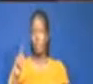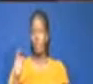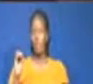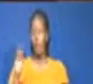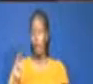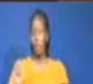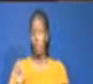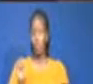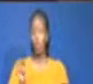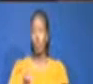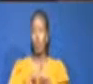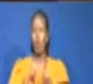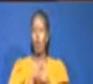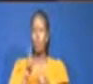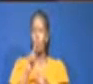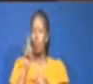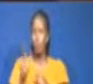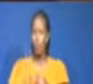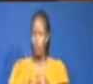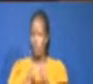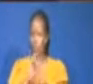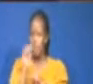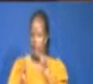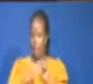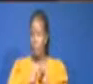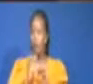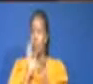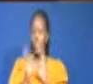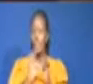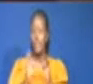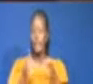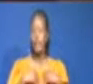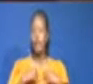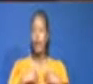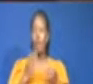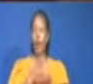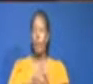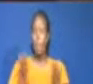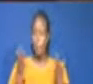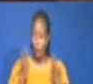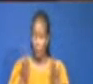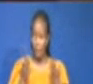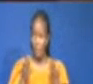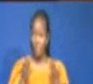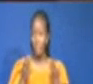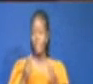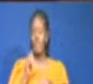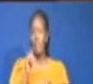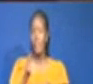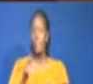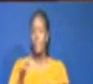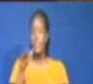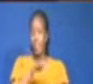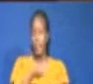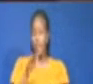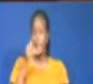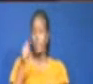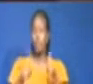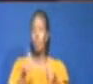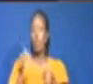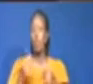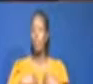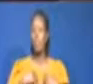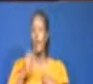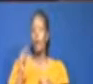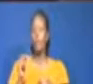The question was attached to whether I have owned a property in Afralti. Afralti is one of the intergovernmental institutions that